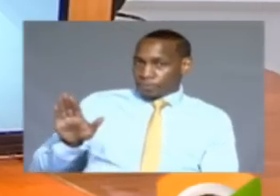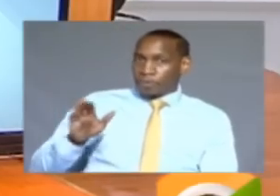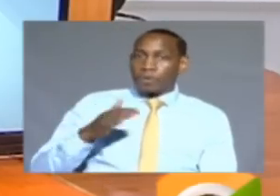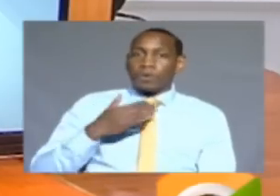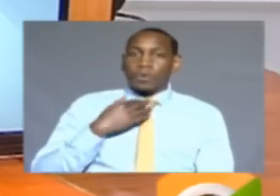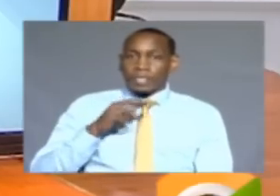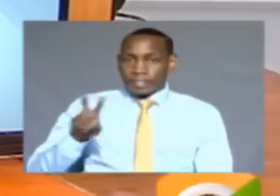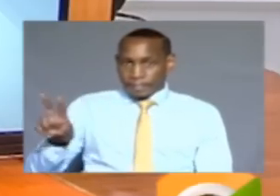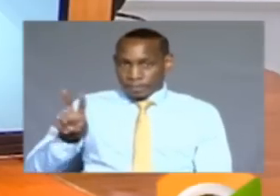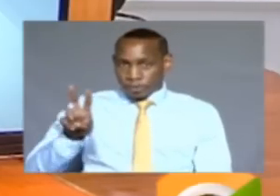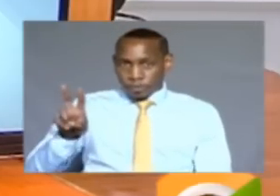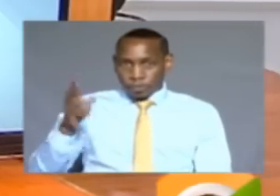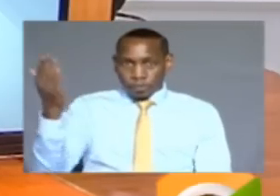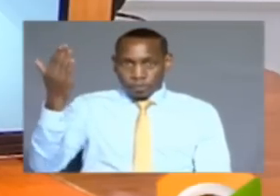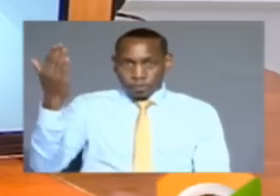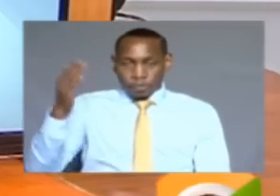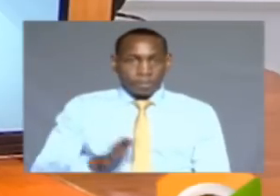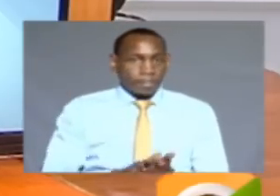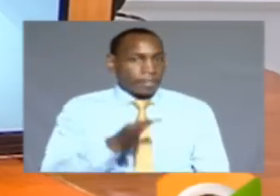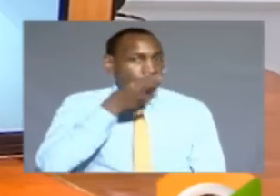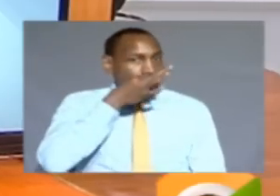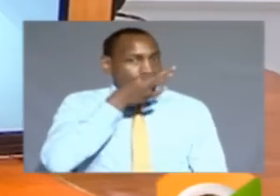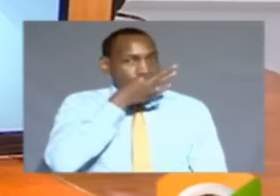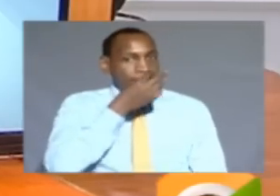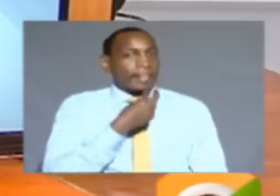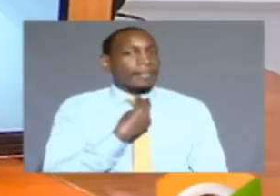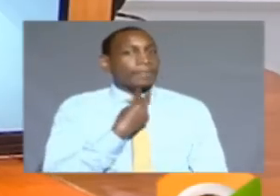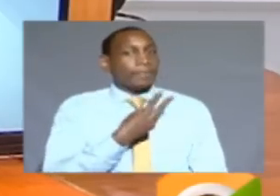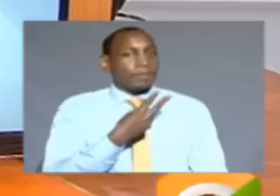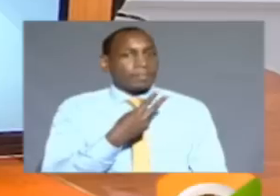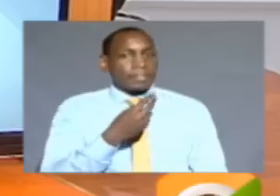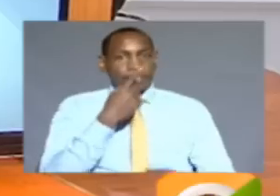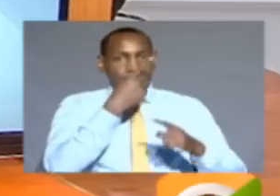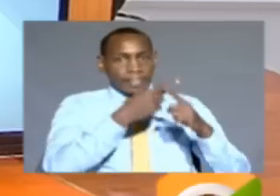to you. Wow. By the way, Kibaki audio should have been